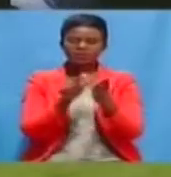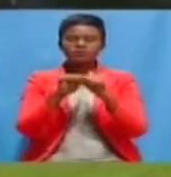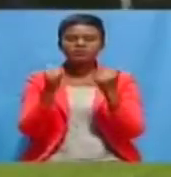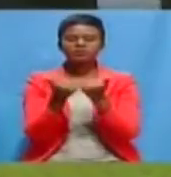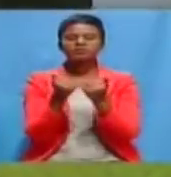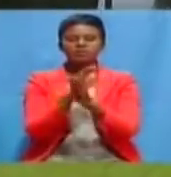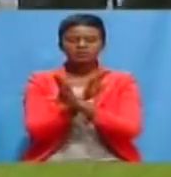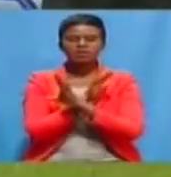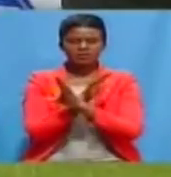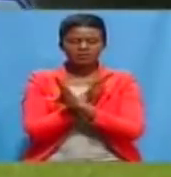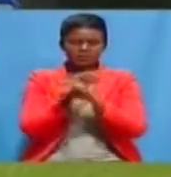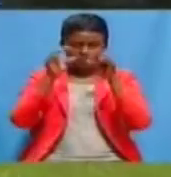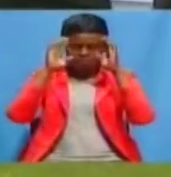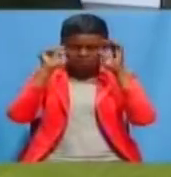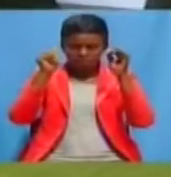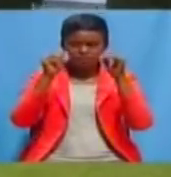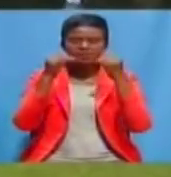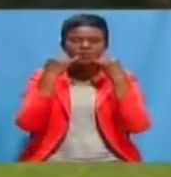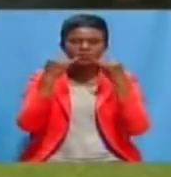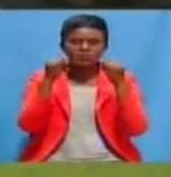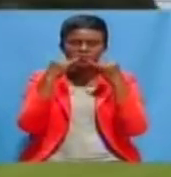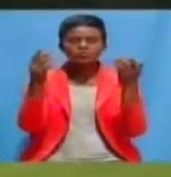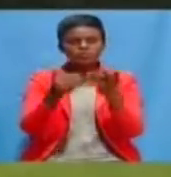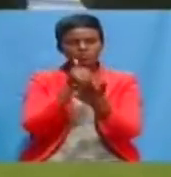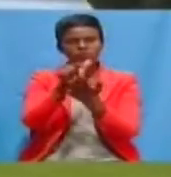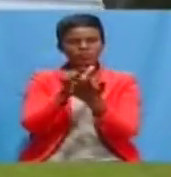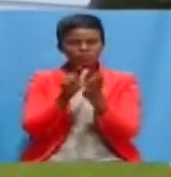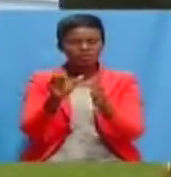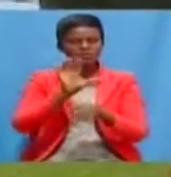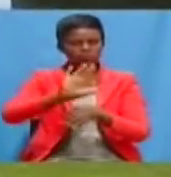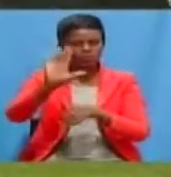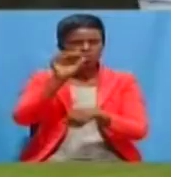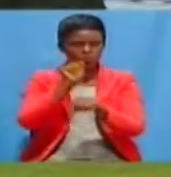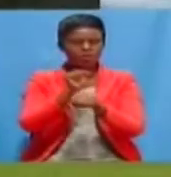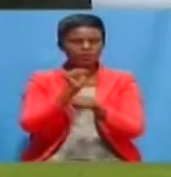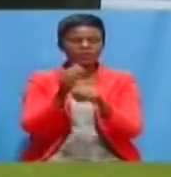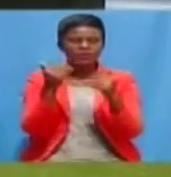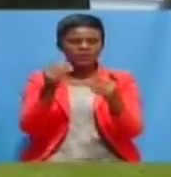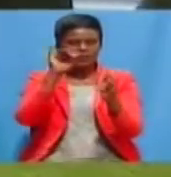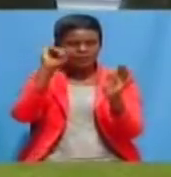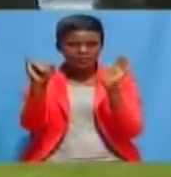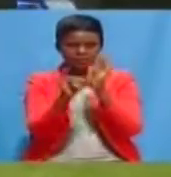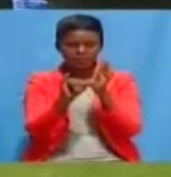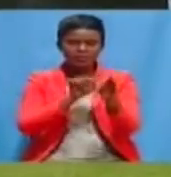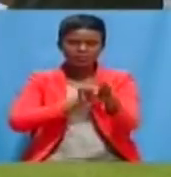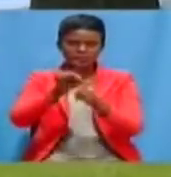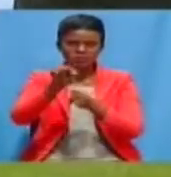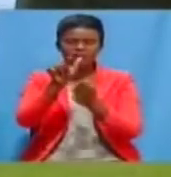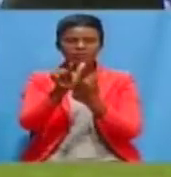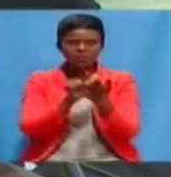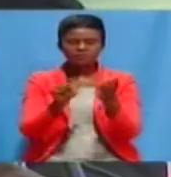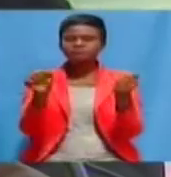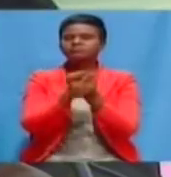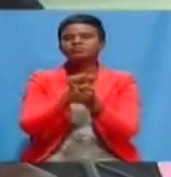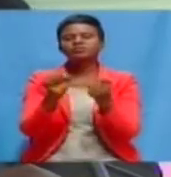President Eddie Mwitwa told the new advocates that it is their duty to ensure the image of the legal profession is not